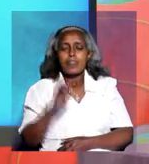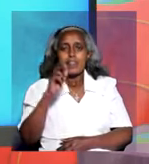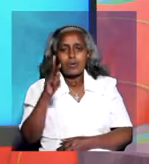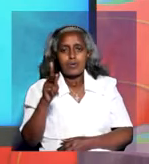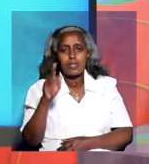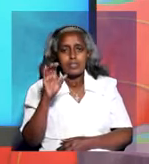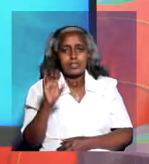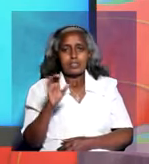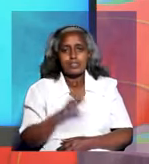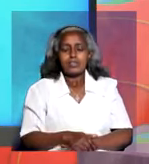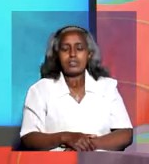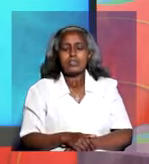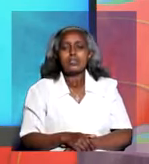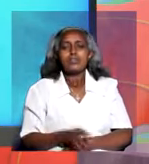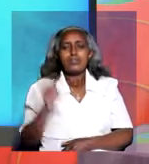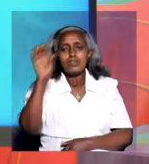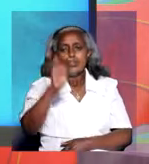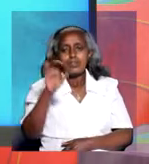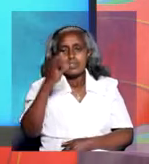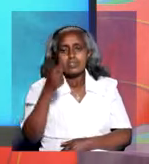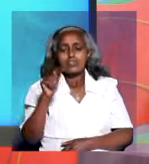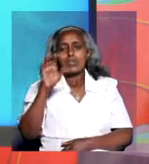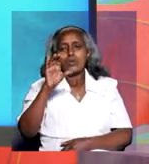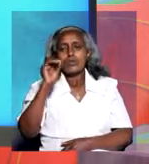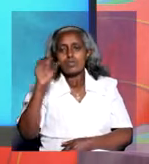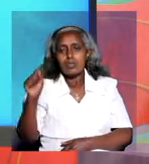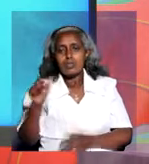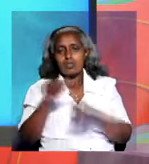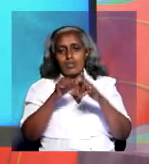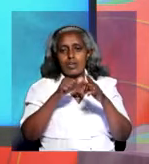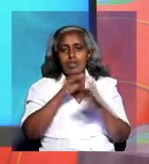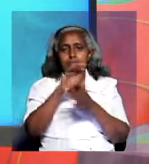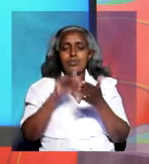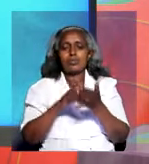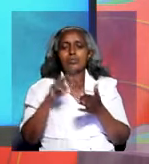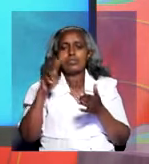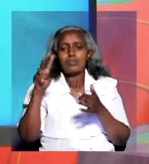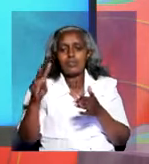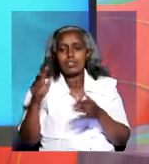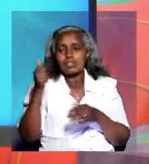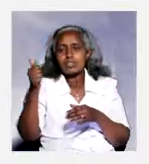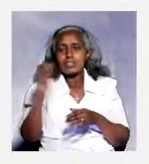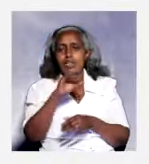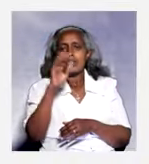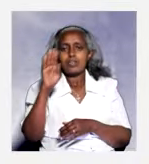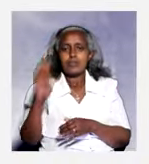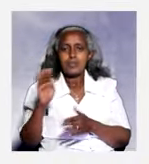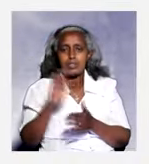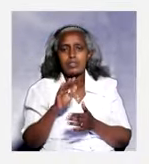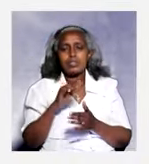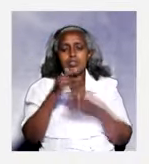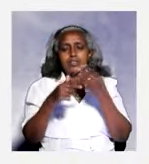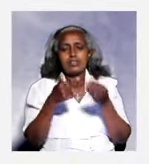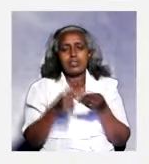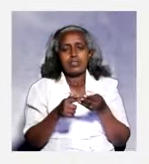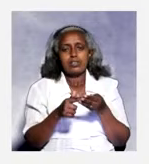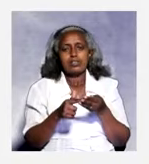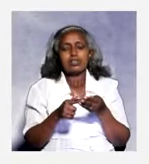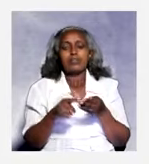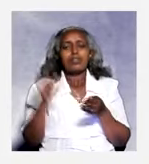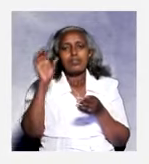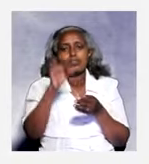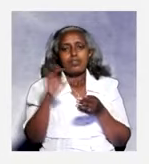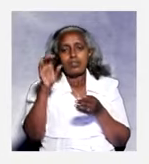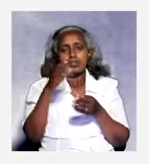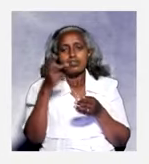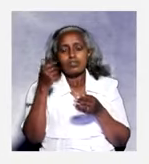Okay, C, we are asked to find the cosine of the angle between the vectors A and B. Since we have found,